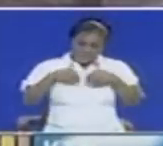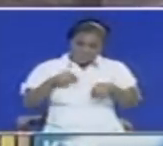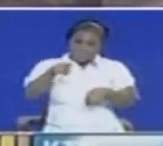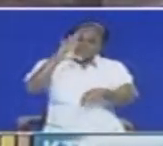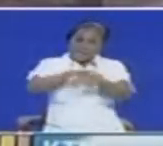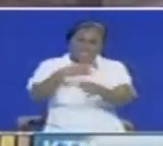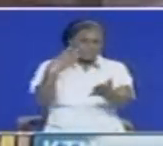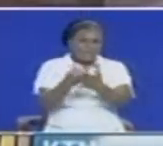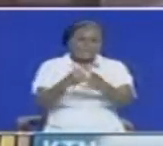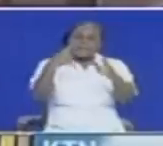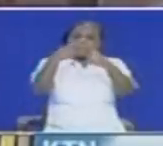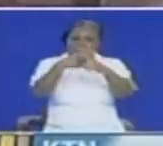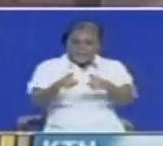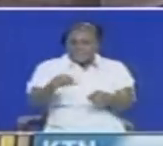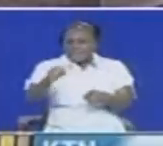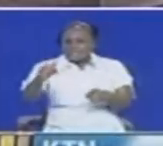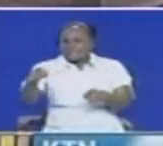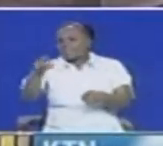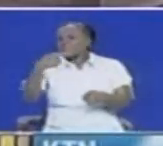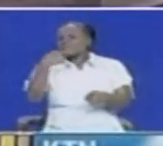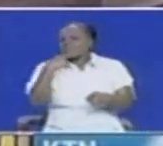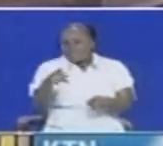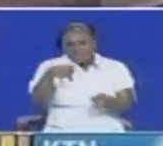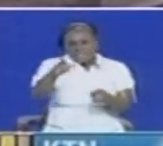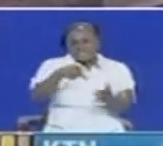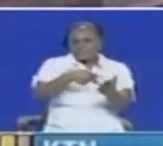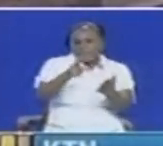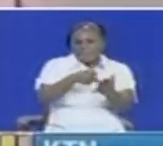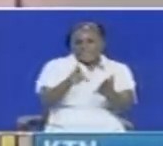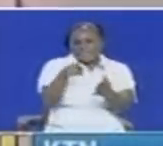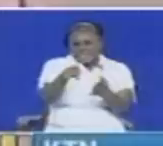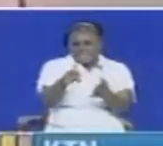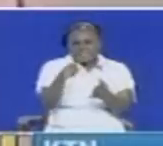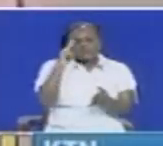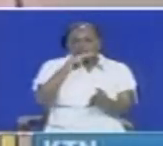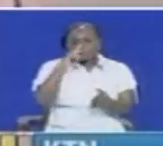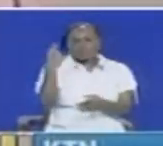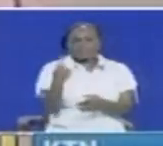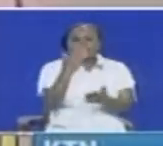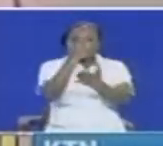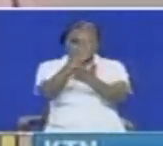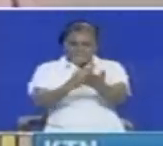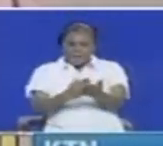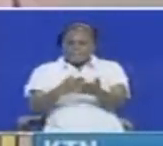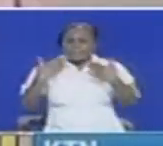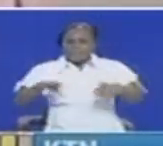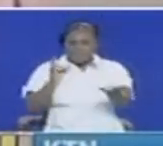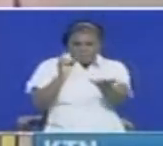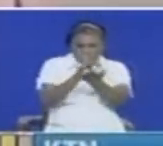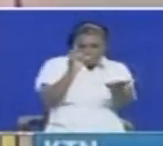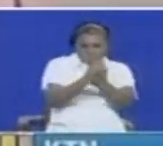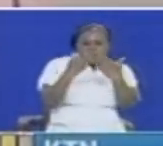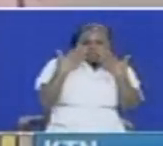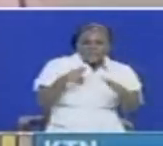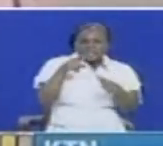out, but Malindi Rights Forum maintains it was a scandalous ploy. Baadhi ya wale waliofurushwa